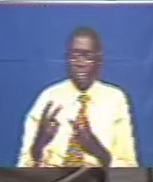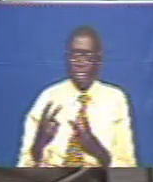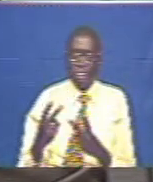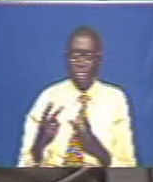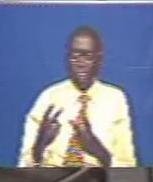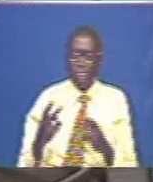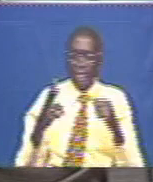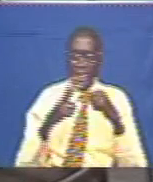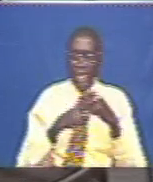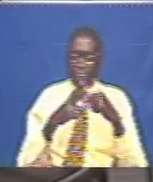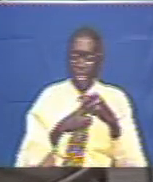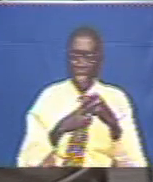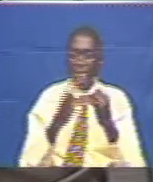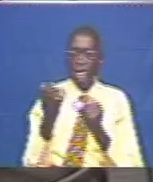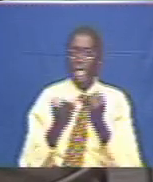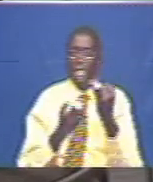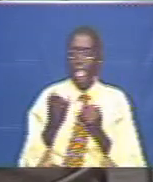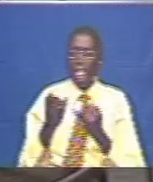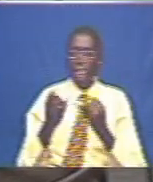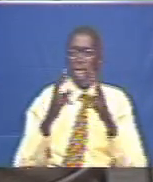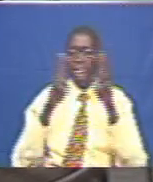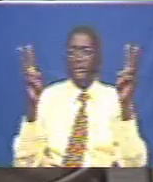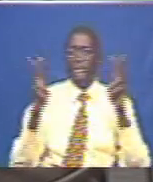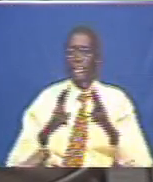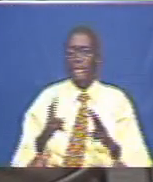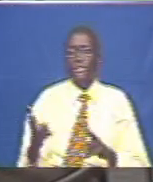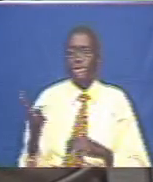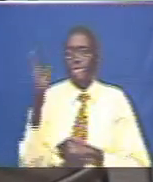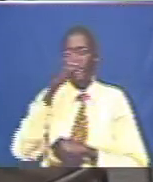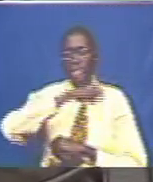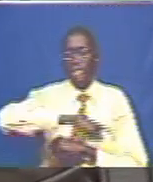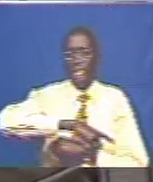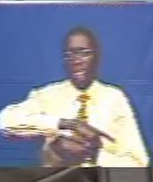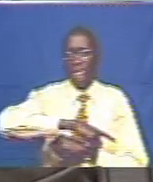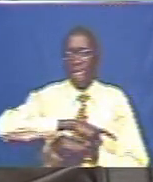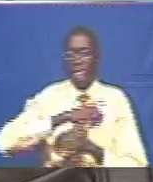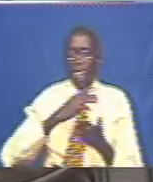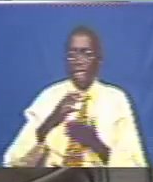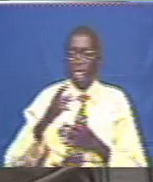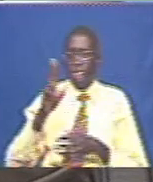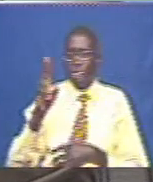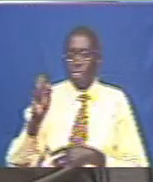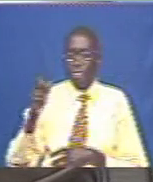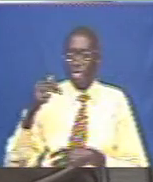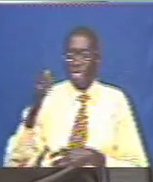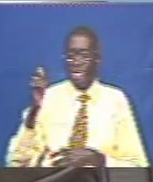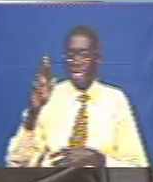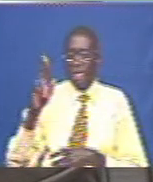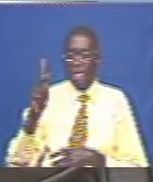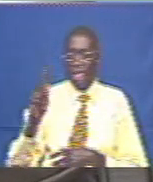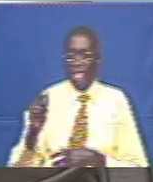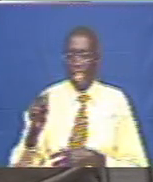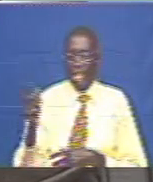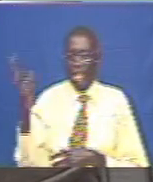7th, on Saturday. We will be having an International Day of Cooperatives, the Ushirika Day, at Uhuru Park, and we are